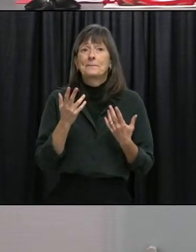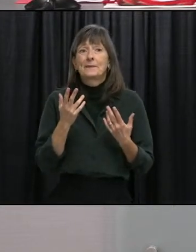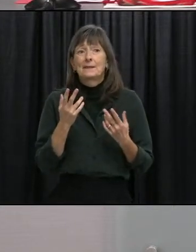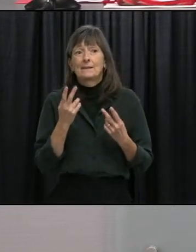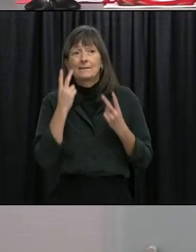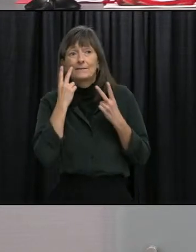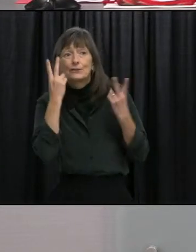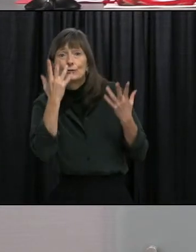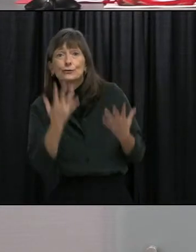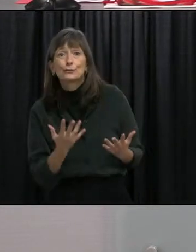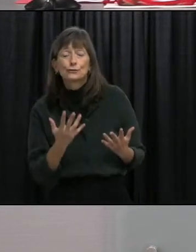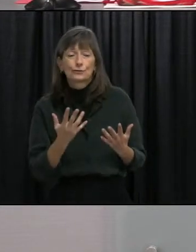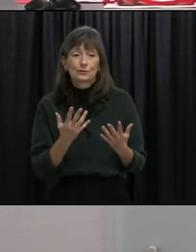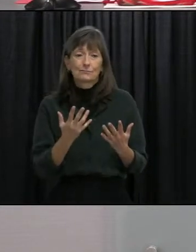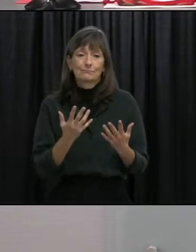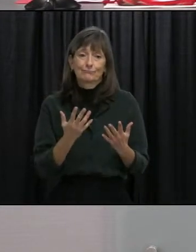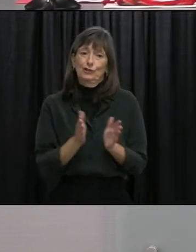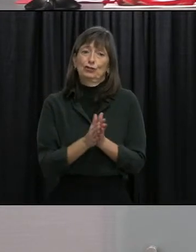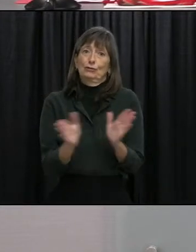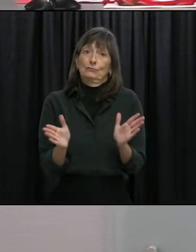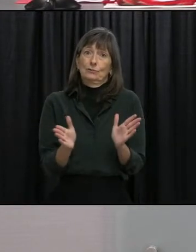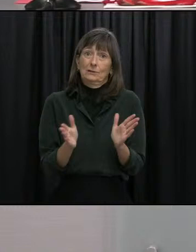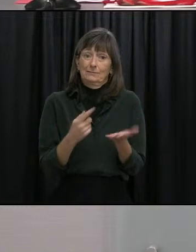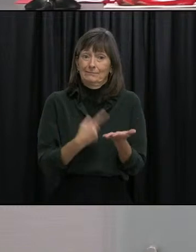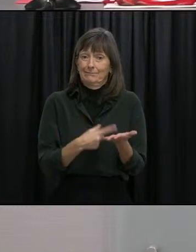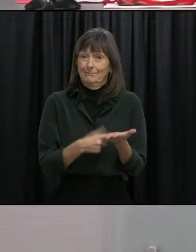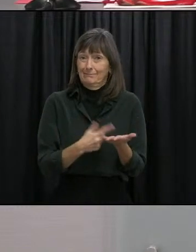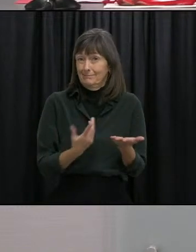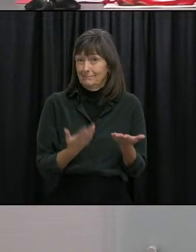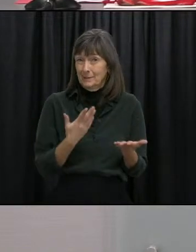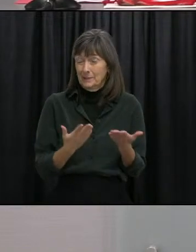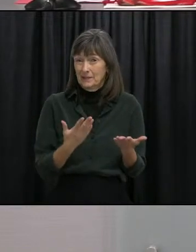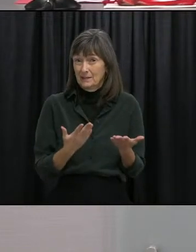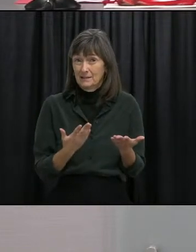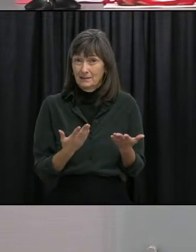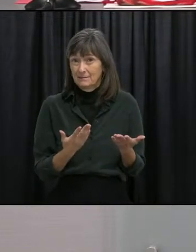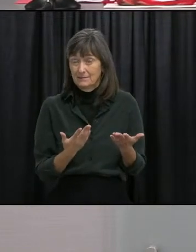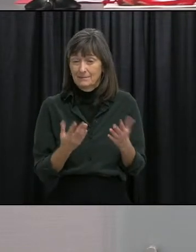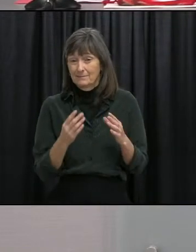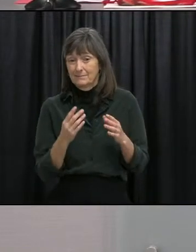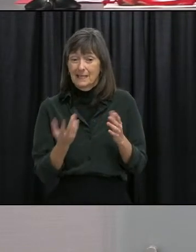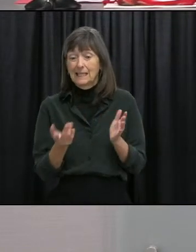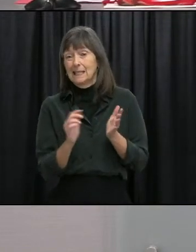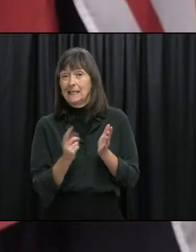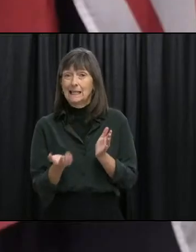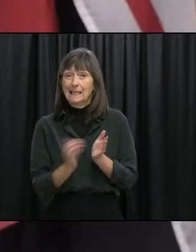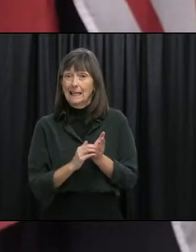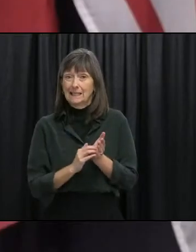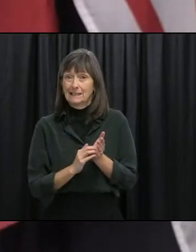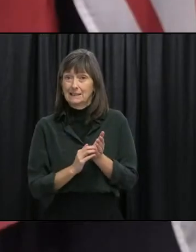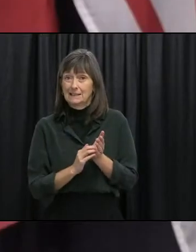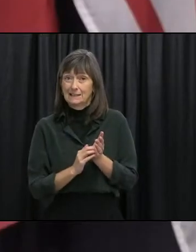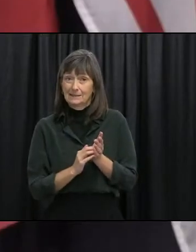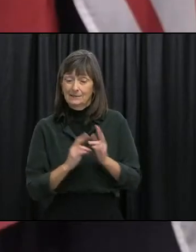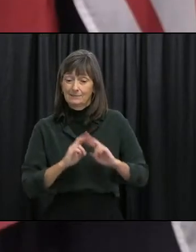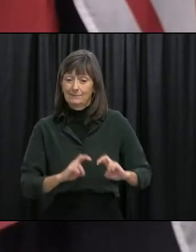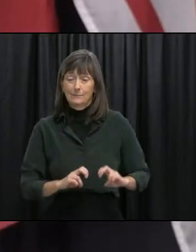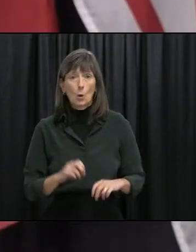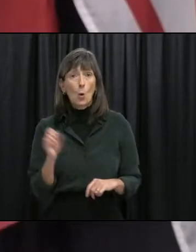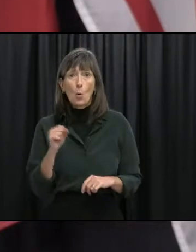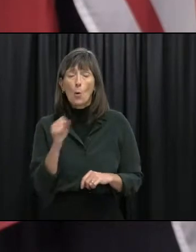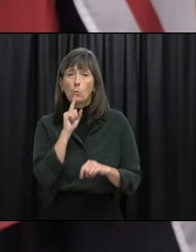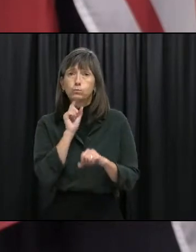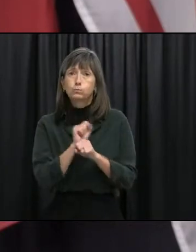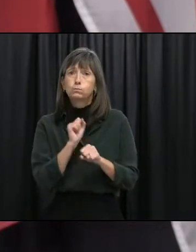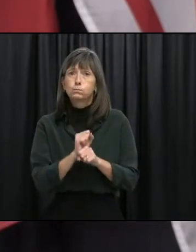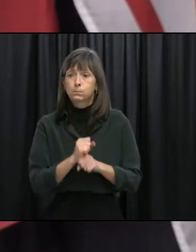things like that come into play and how they could have an incidence on these rules? Oh, for sure. I still have a granddaughter in BC